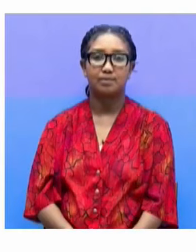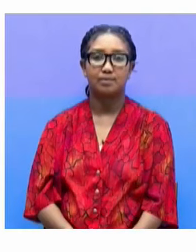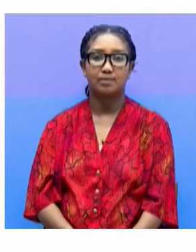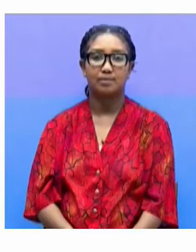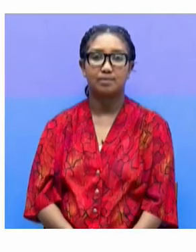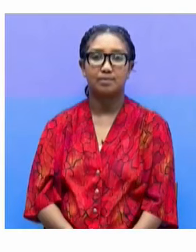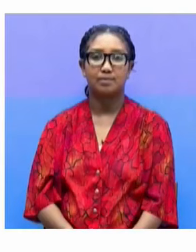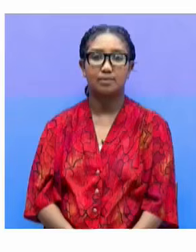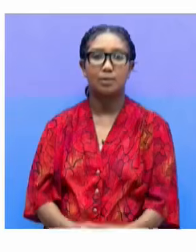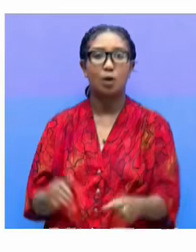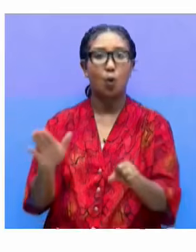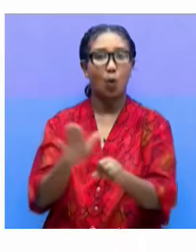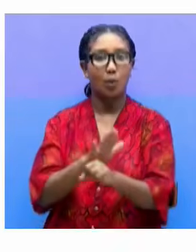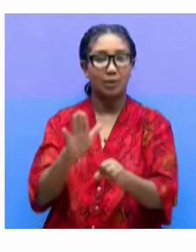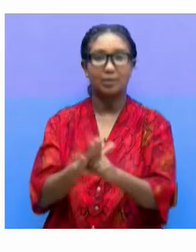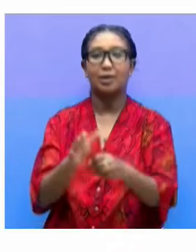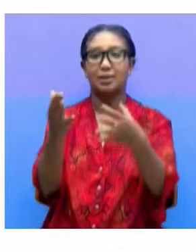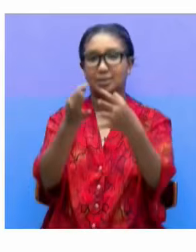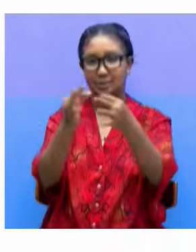I had